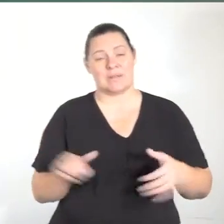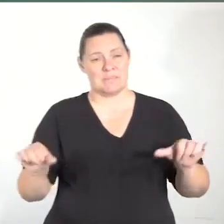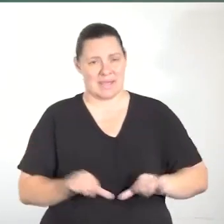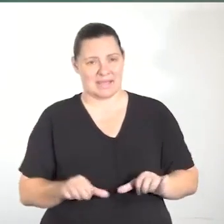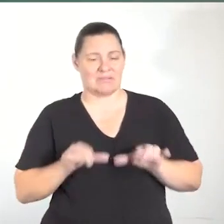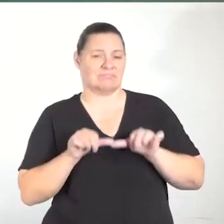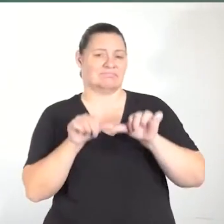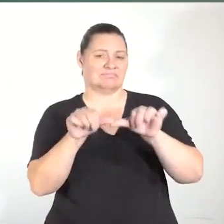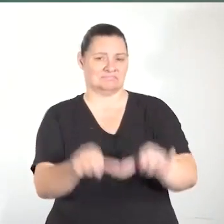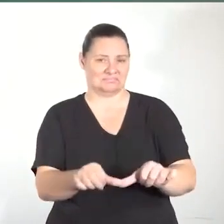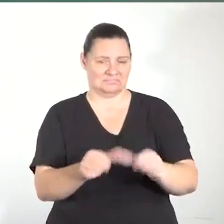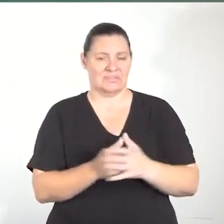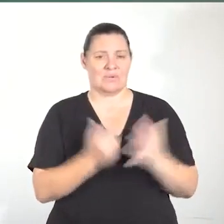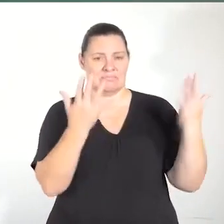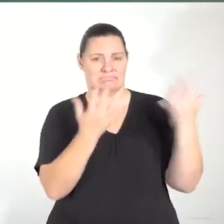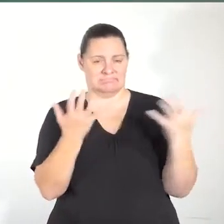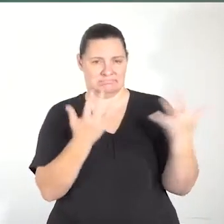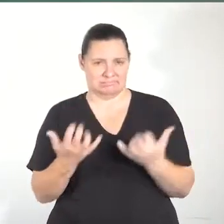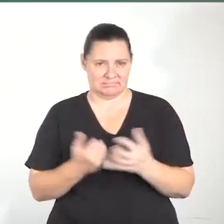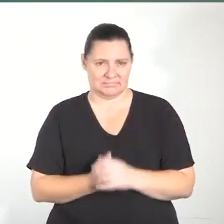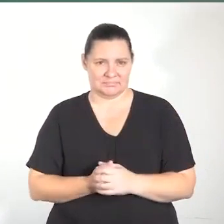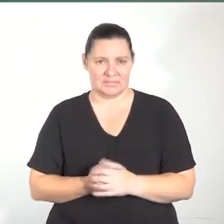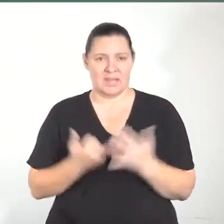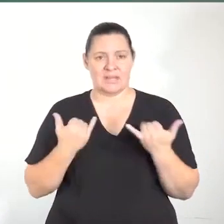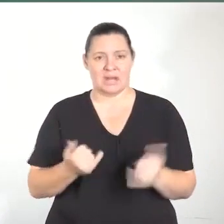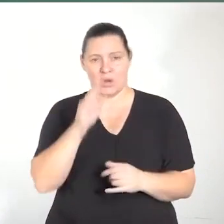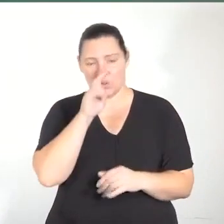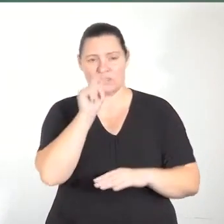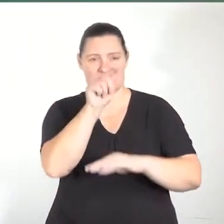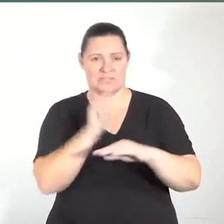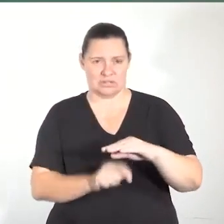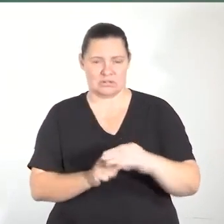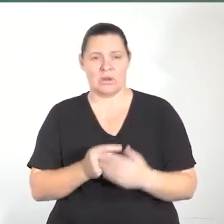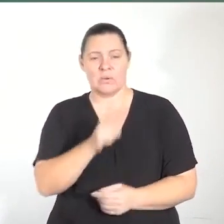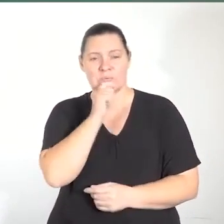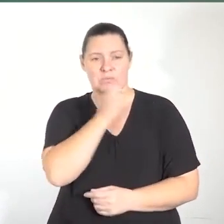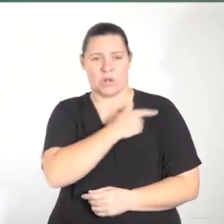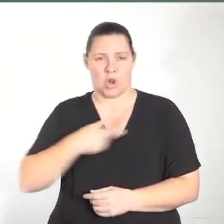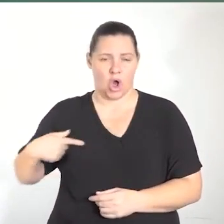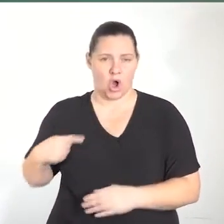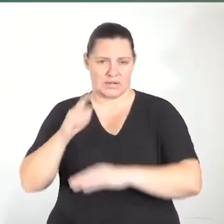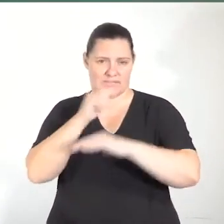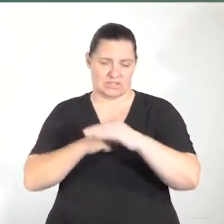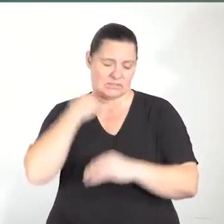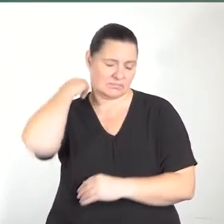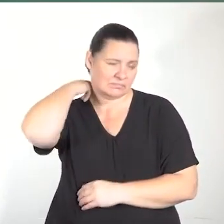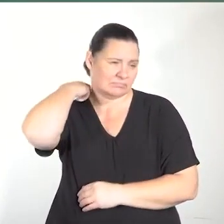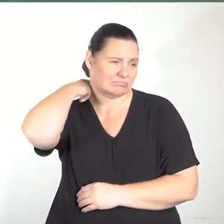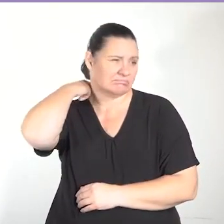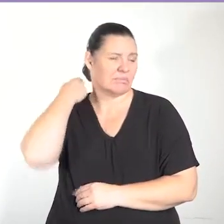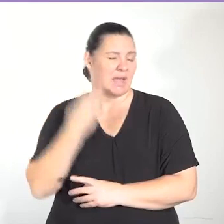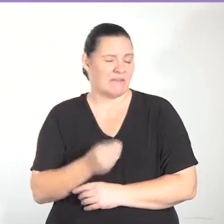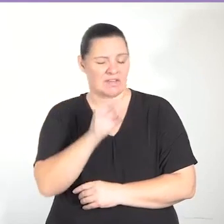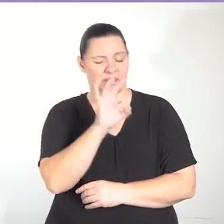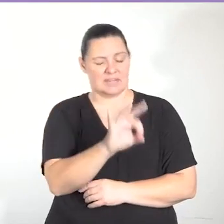Welcome back. Let's continue with our calculations. So let us now look at division using the long division method. So now I